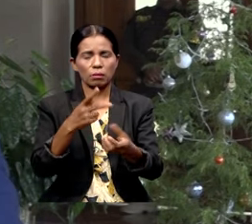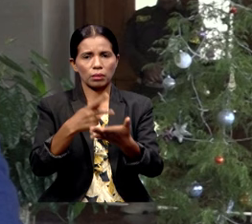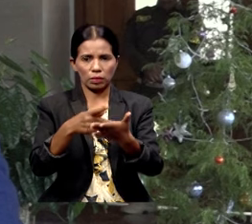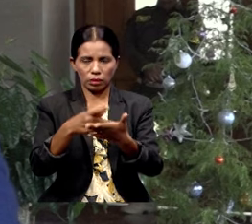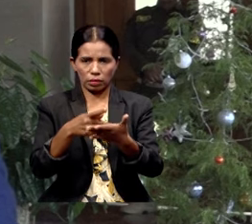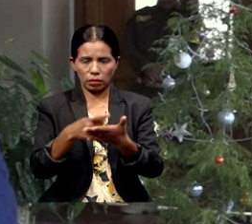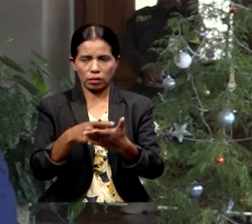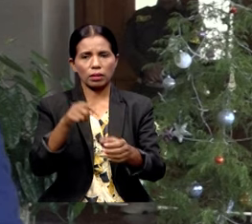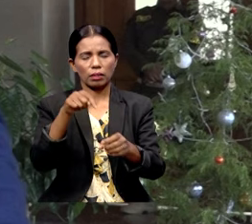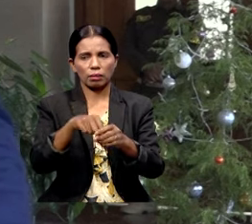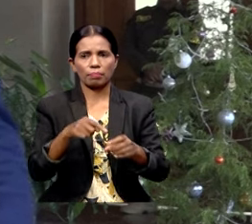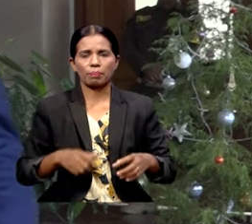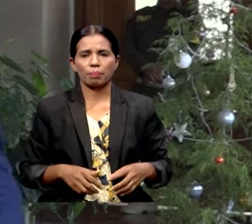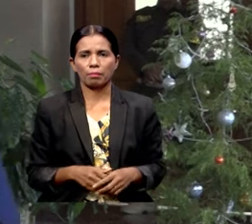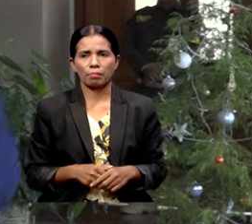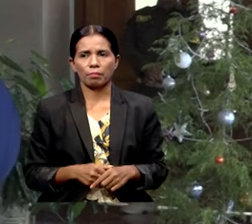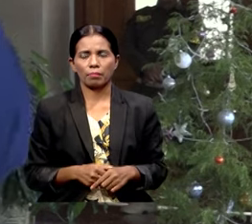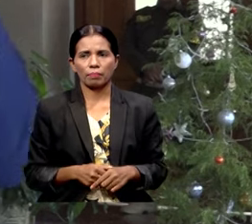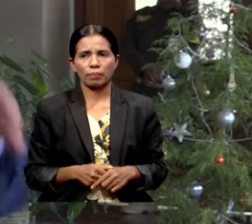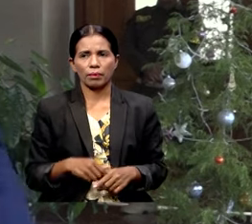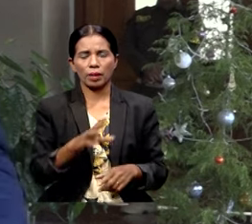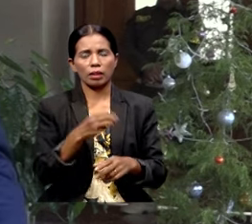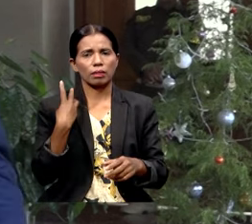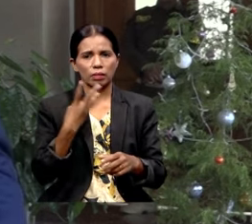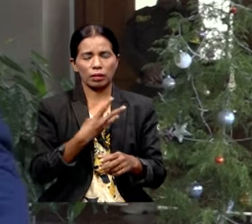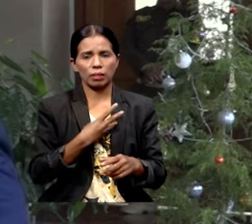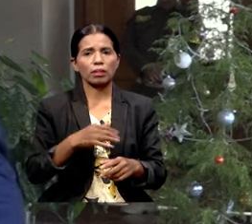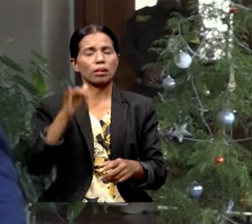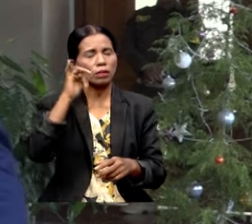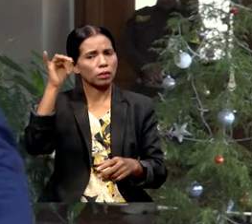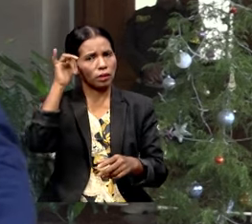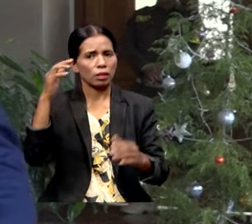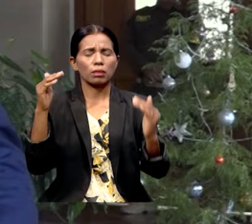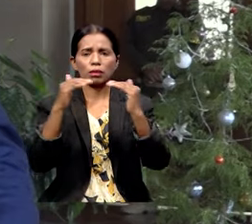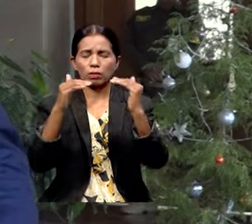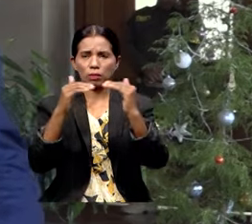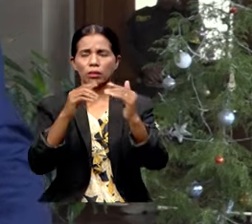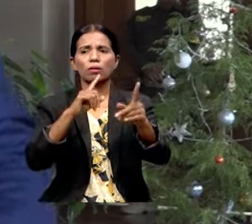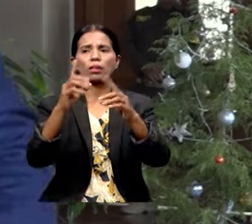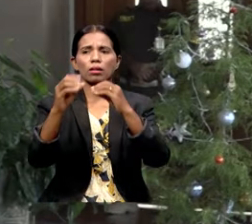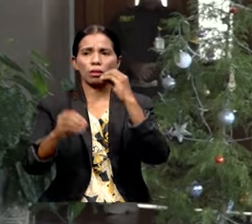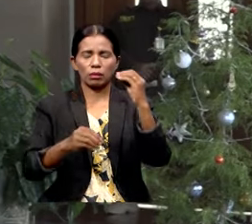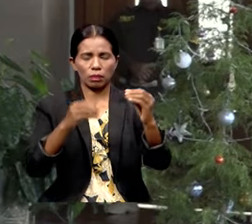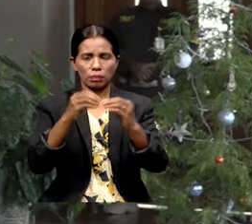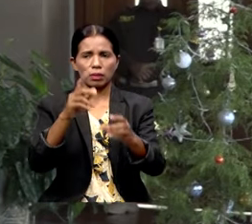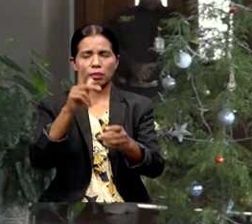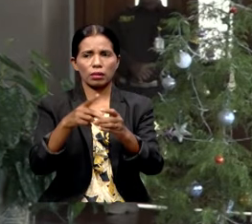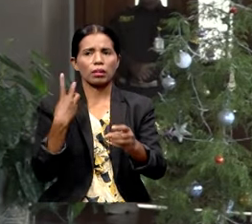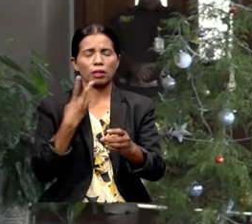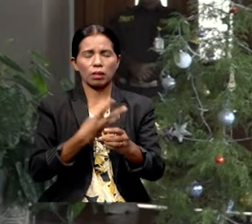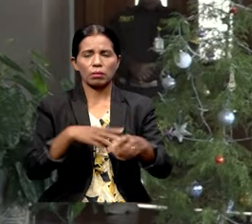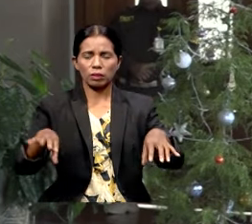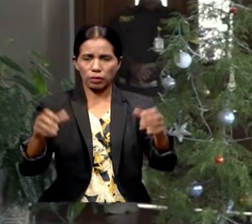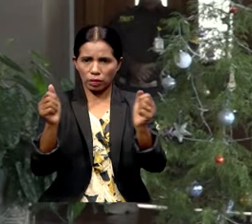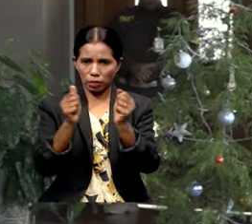time. So after that will be the key issue, and as I mentioned to you yesterday, that's when we can talk about it in more detail. We are waiting on the